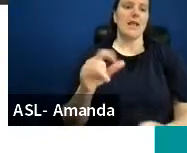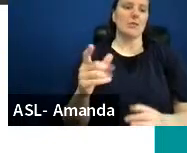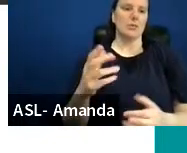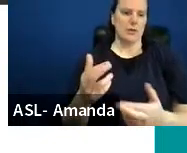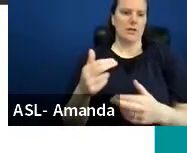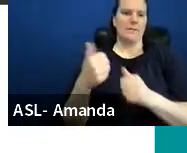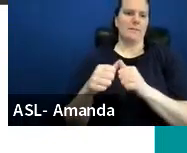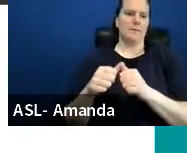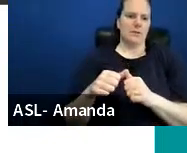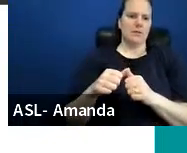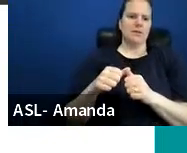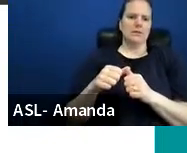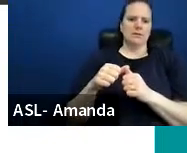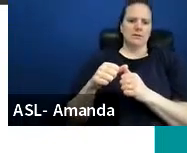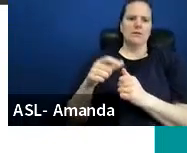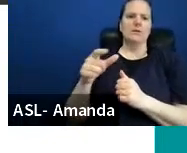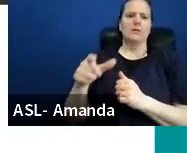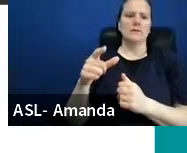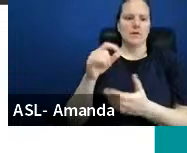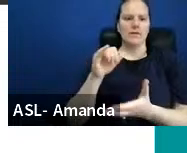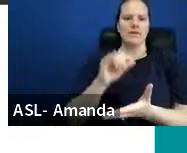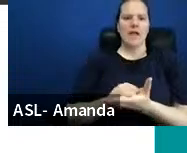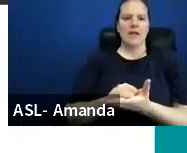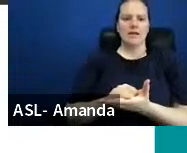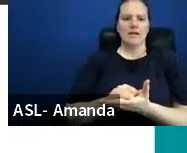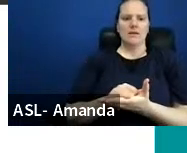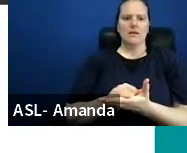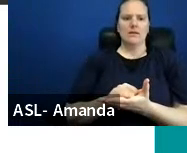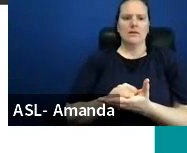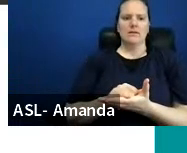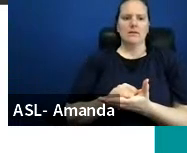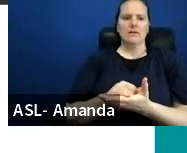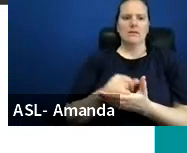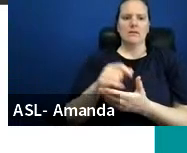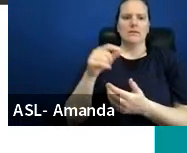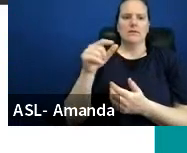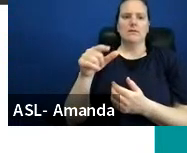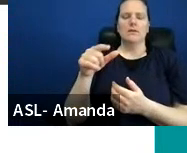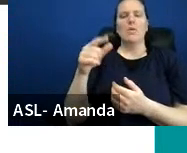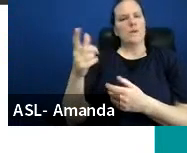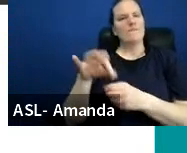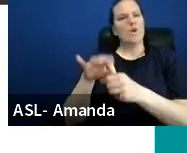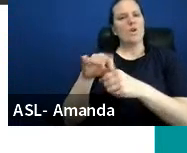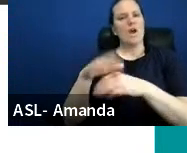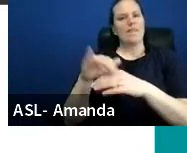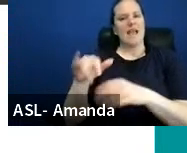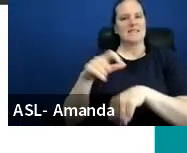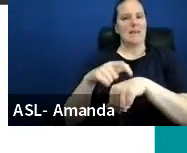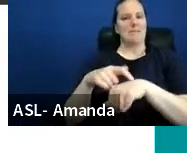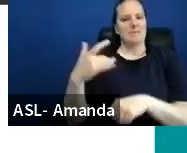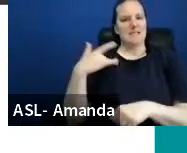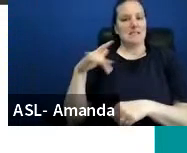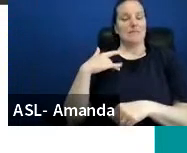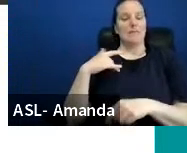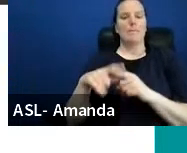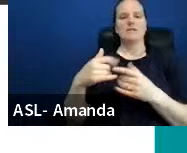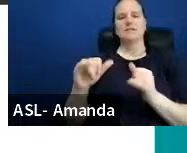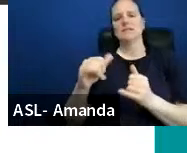recommendations in all of the categories that we needed to pull out because they were time sensitive, and we voted on those. But there were still some others that maybe didn't fall into